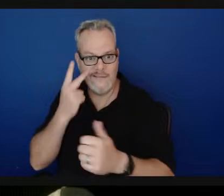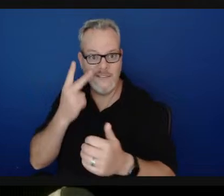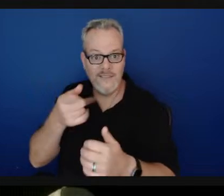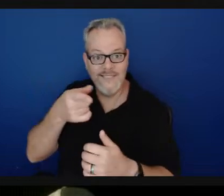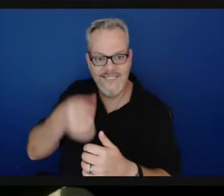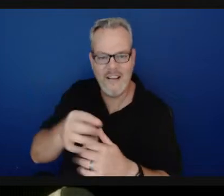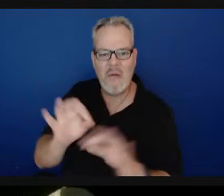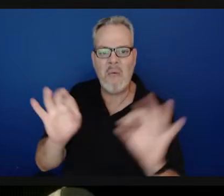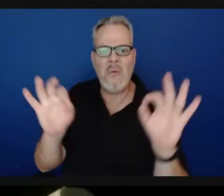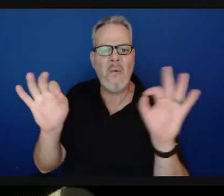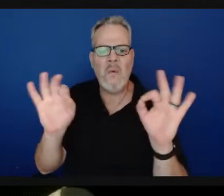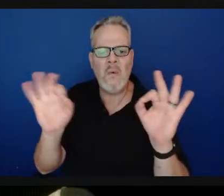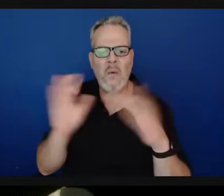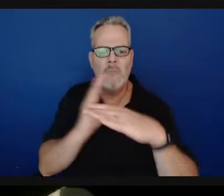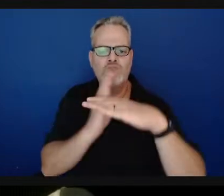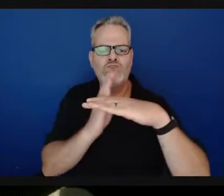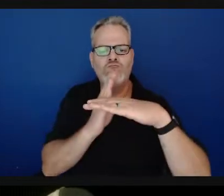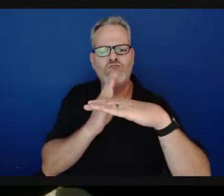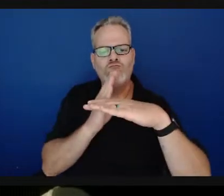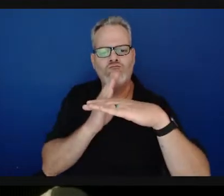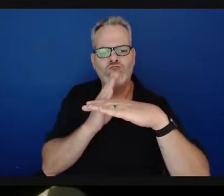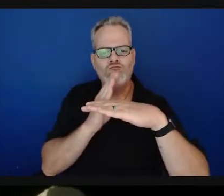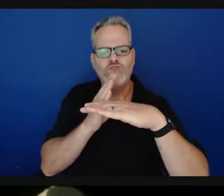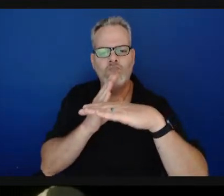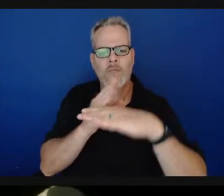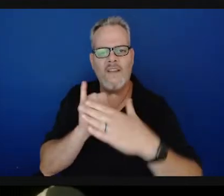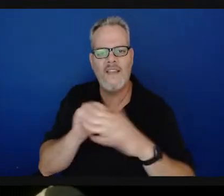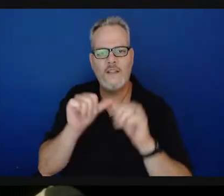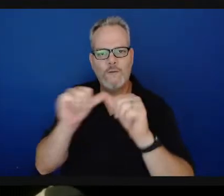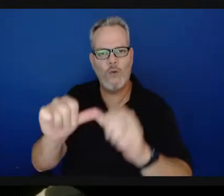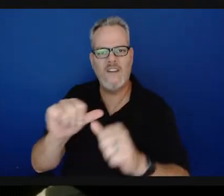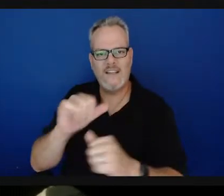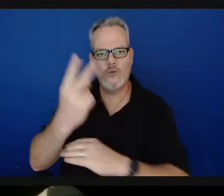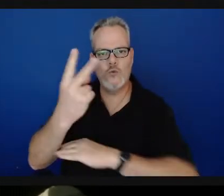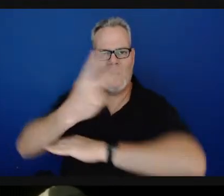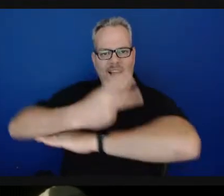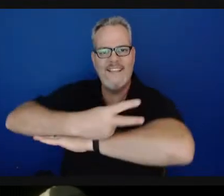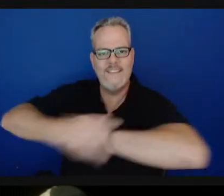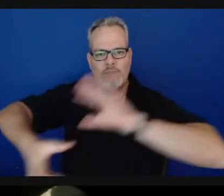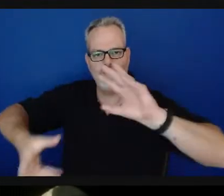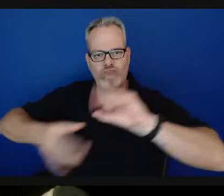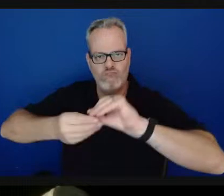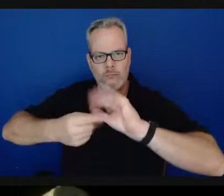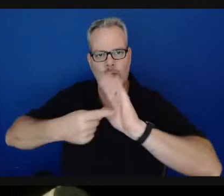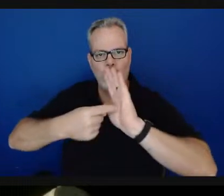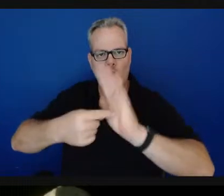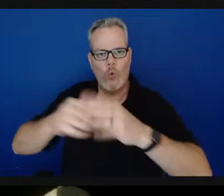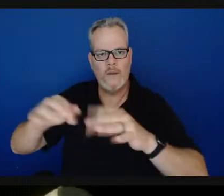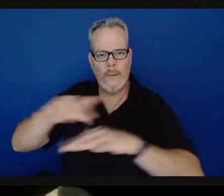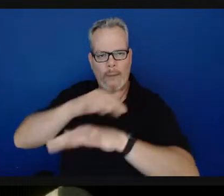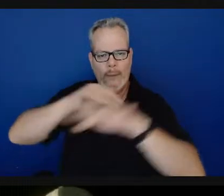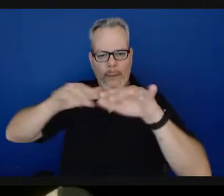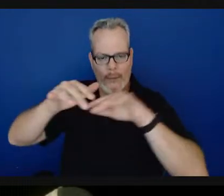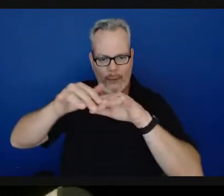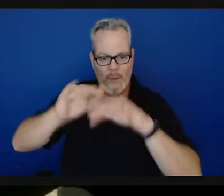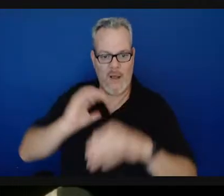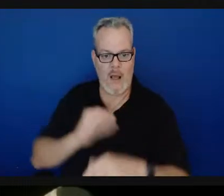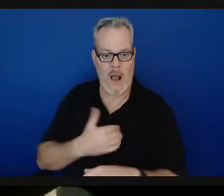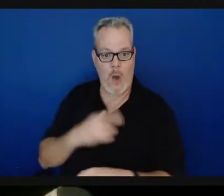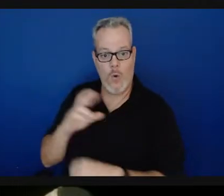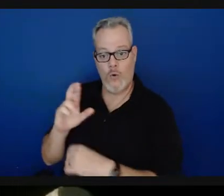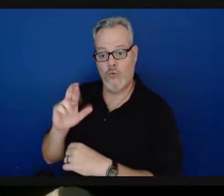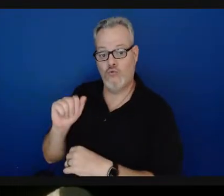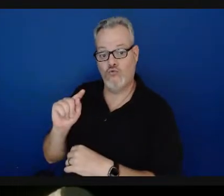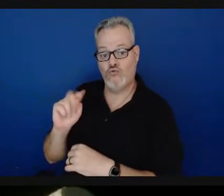this is, as I've said, for the next 48 hours or so. And so showing the emission source. Our rate put in here is about 800 tons per day,